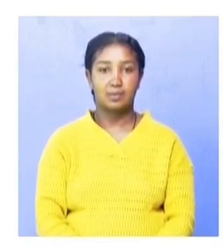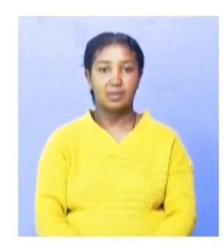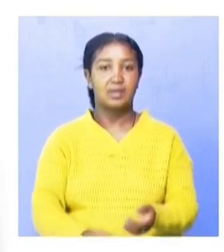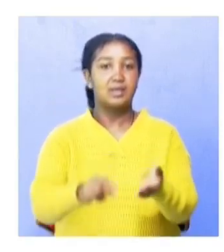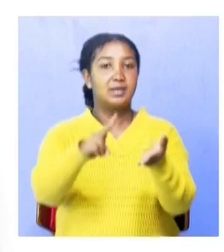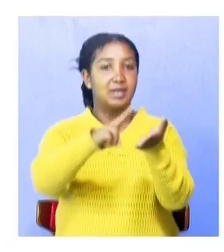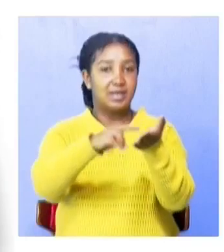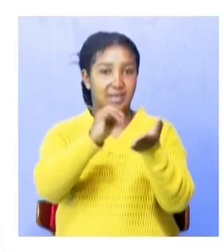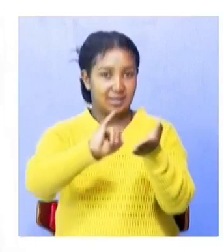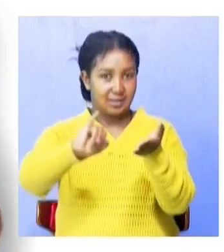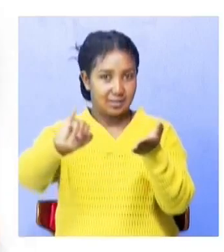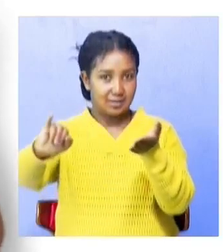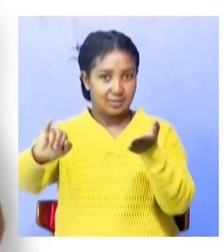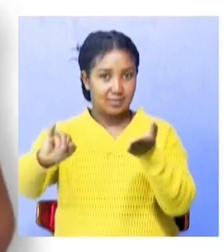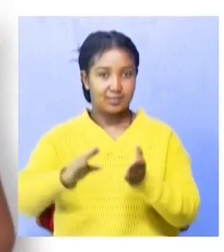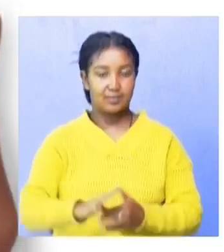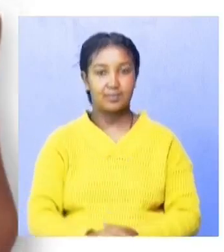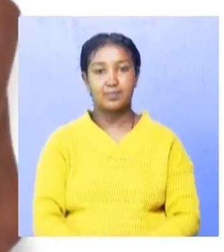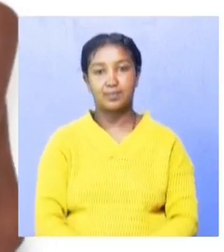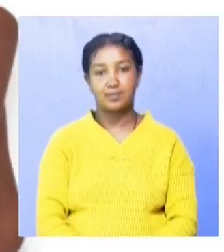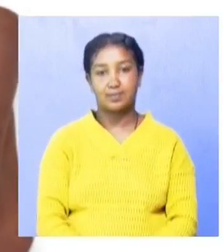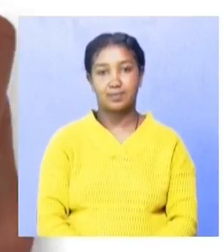reading